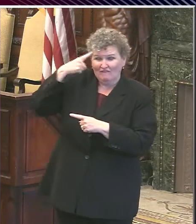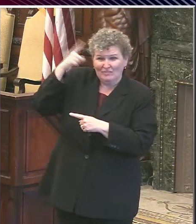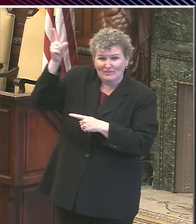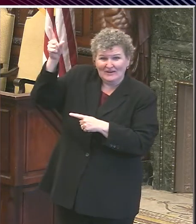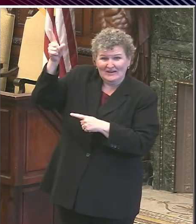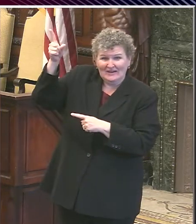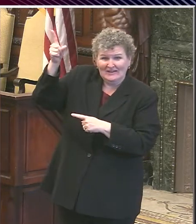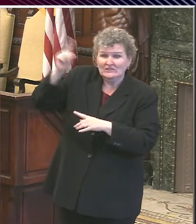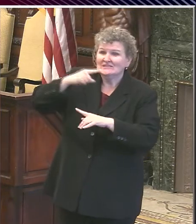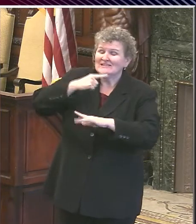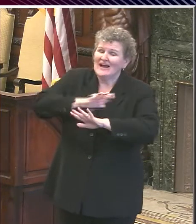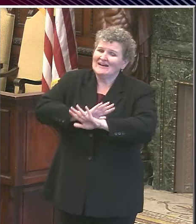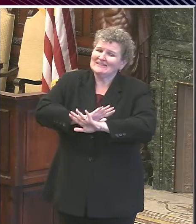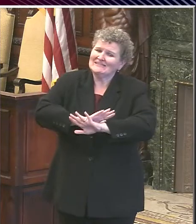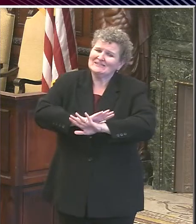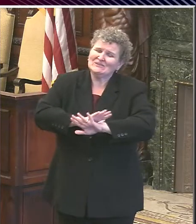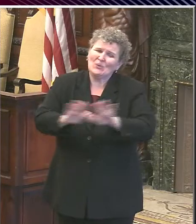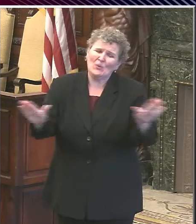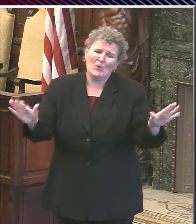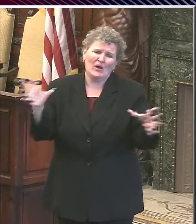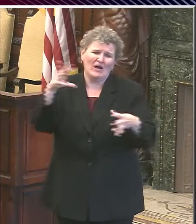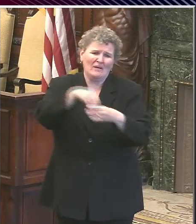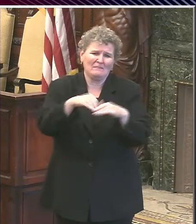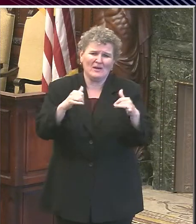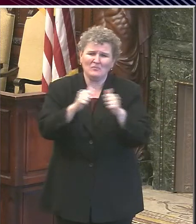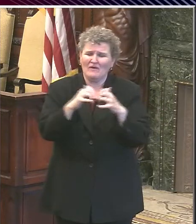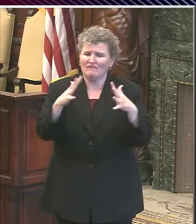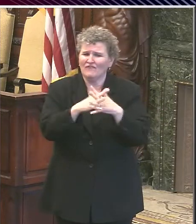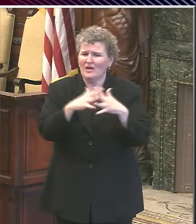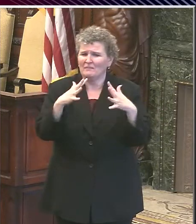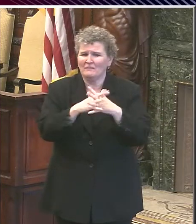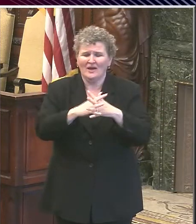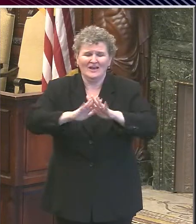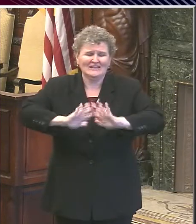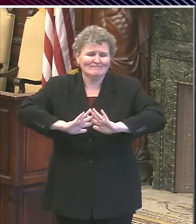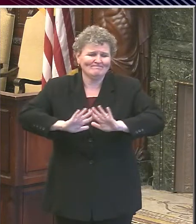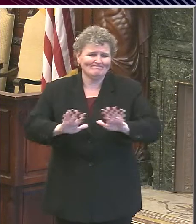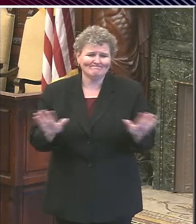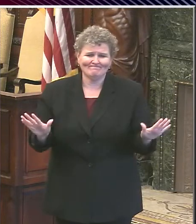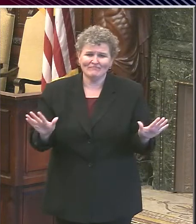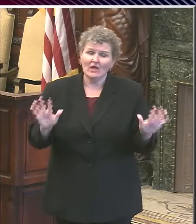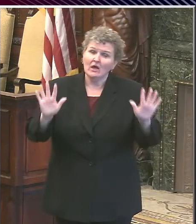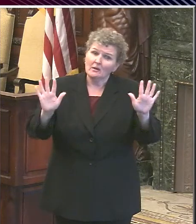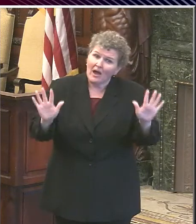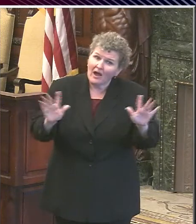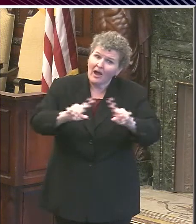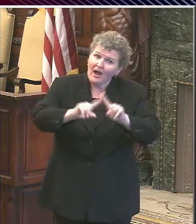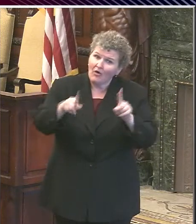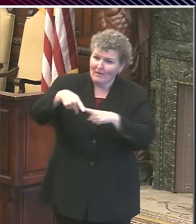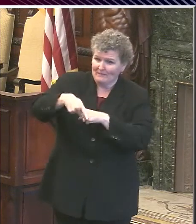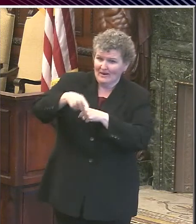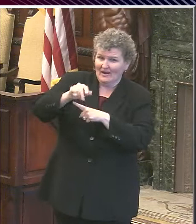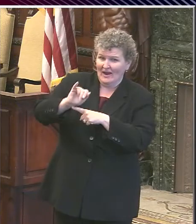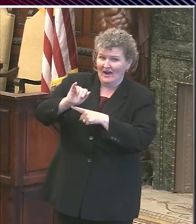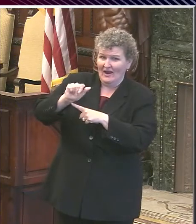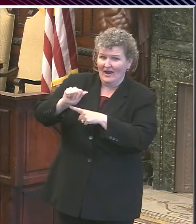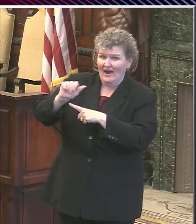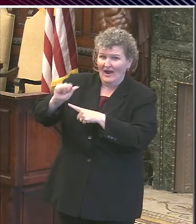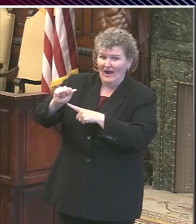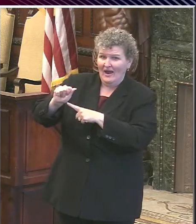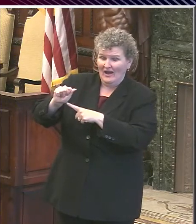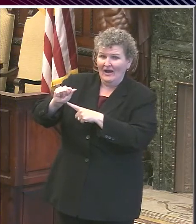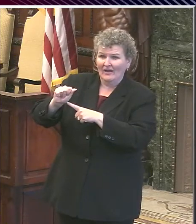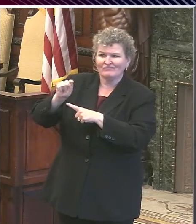sports competitions like high school football. Subsequently, the Pennsylvania Interscholastic Athletic Administration,